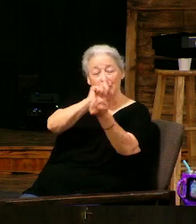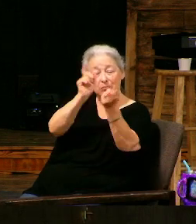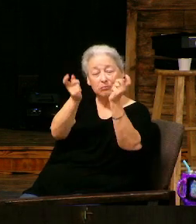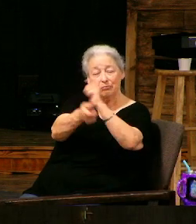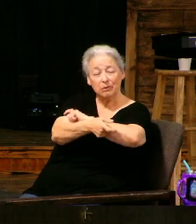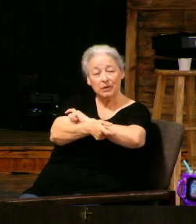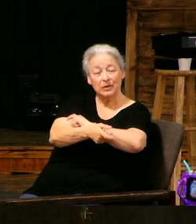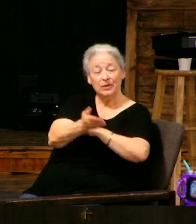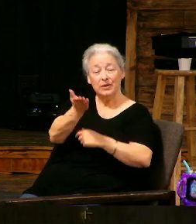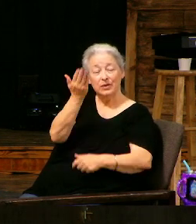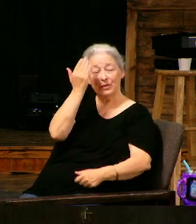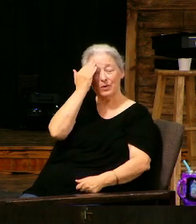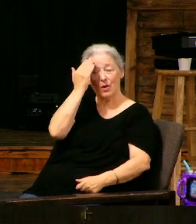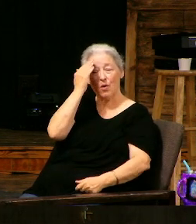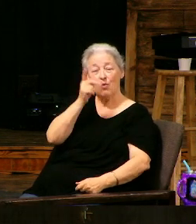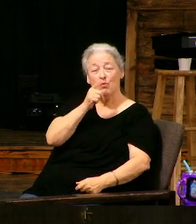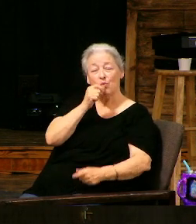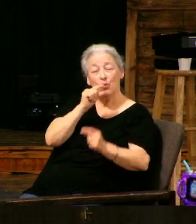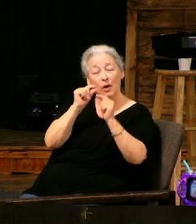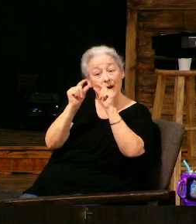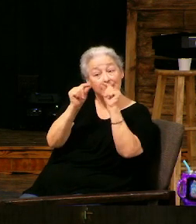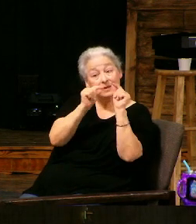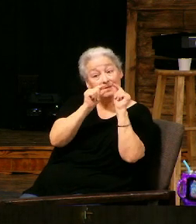else gossips?